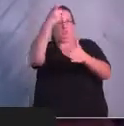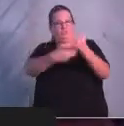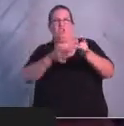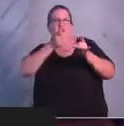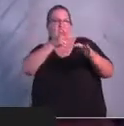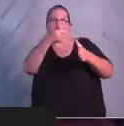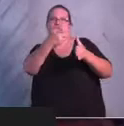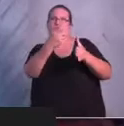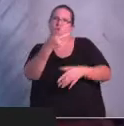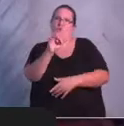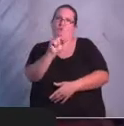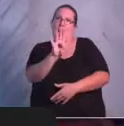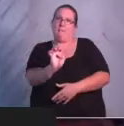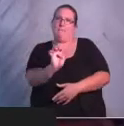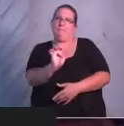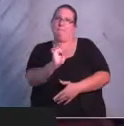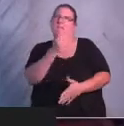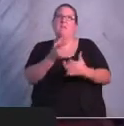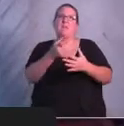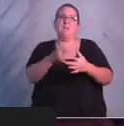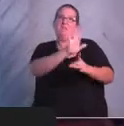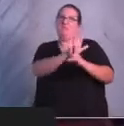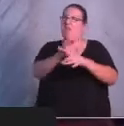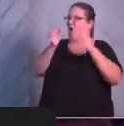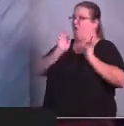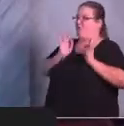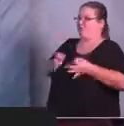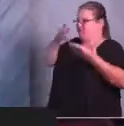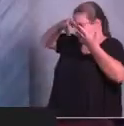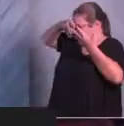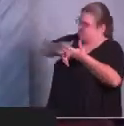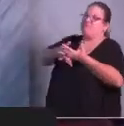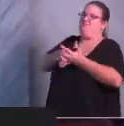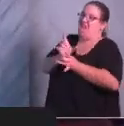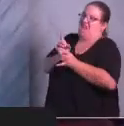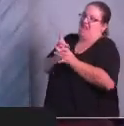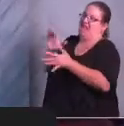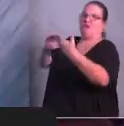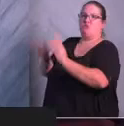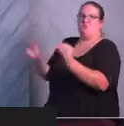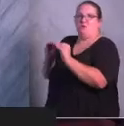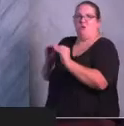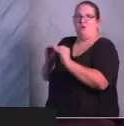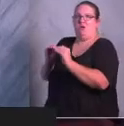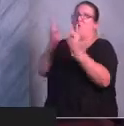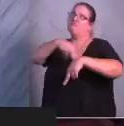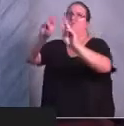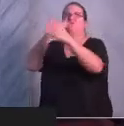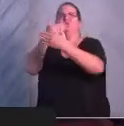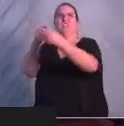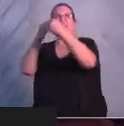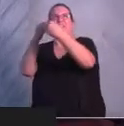crime, we may in fact only be hardening their resolve and their hate for a specific community. We have to look at great leaders of this world. And by great leaders, I